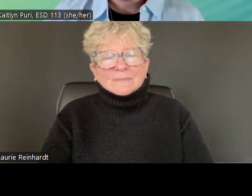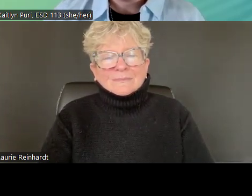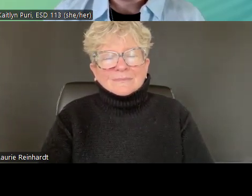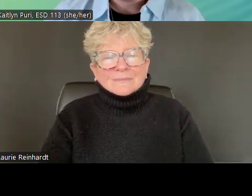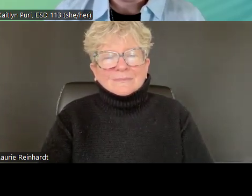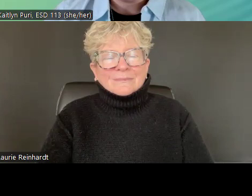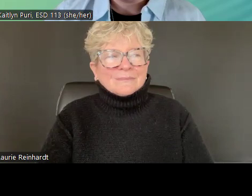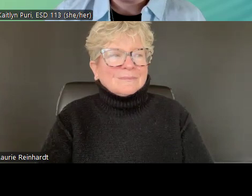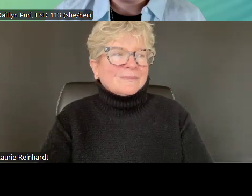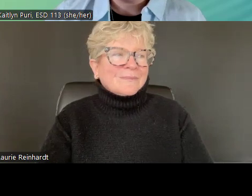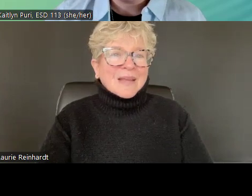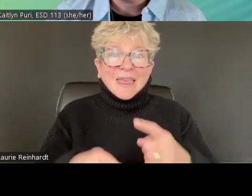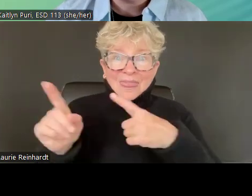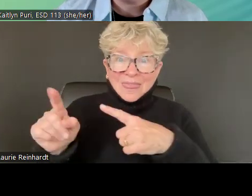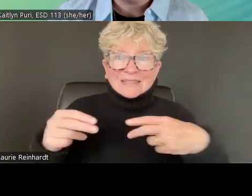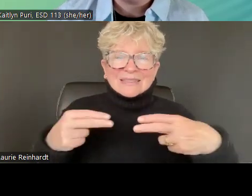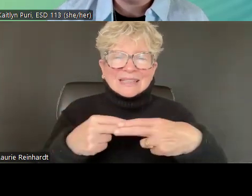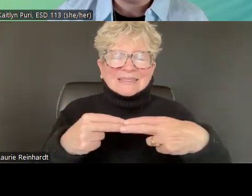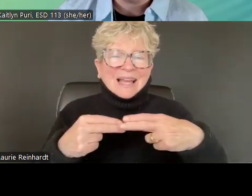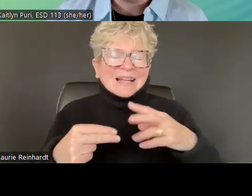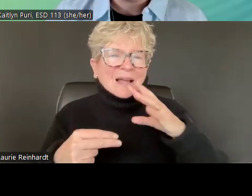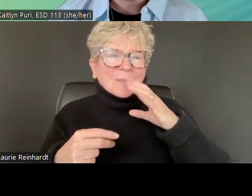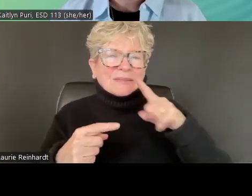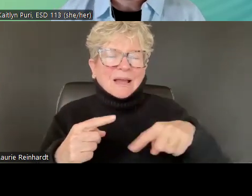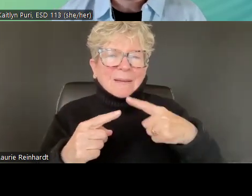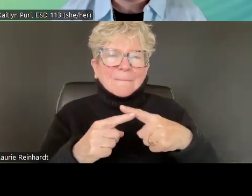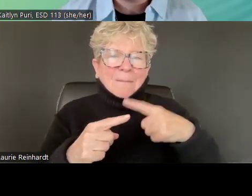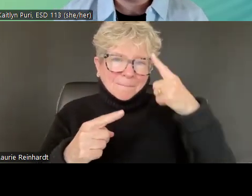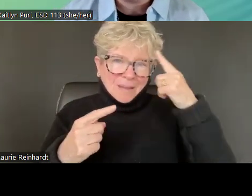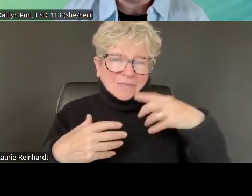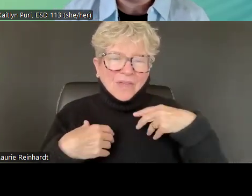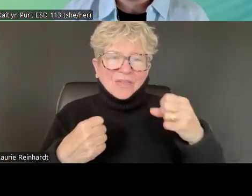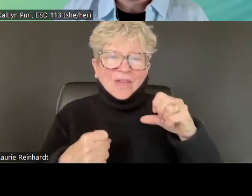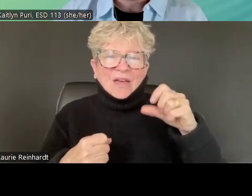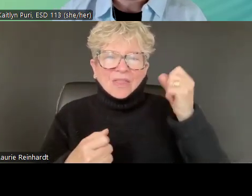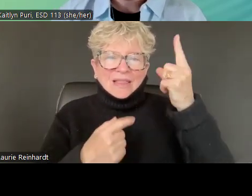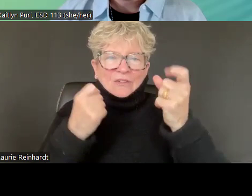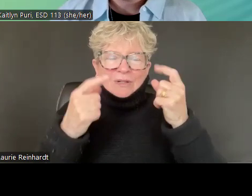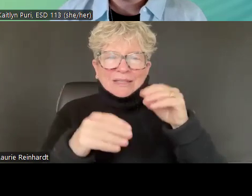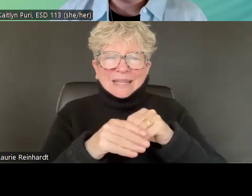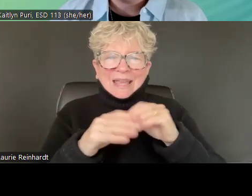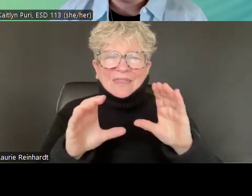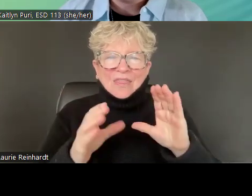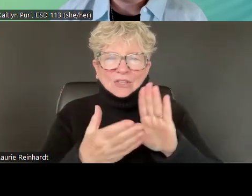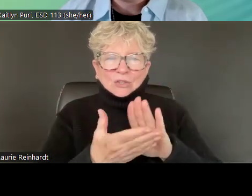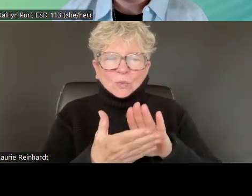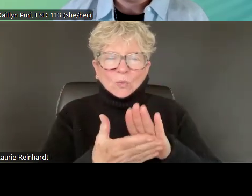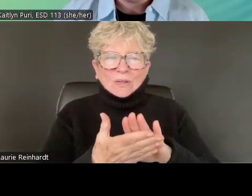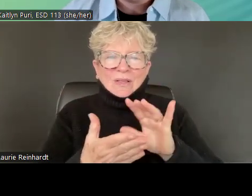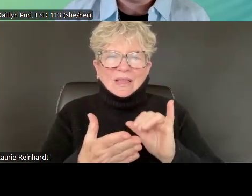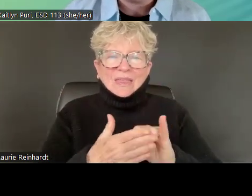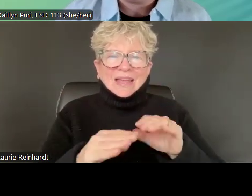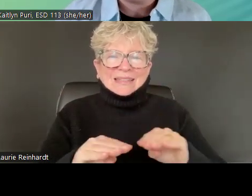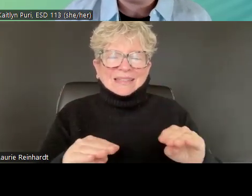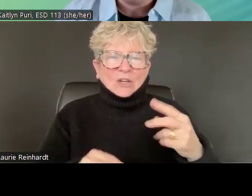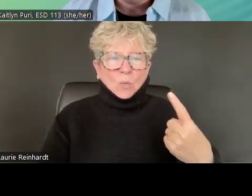So this next slide, I'm going to be speaking about mental health literacy in the school, which is a Tier